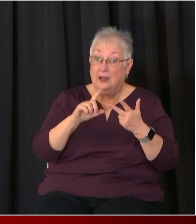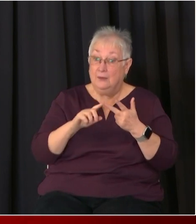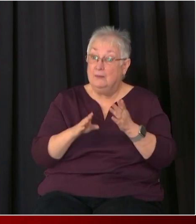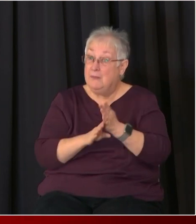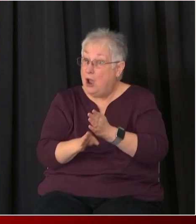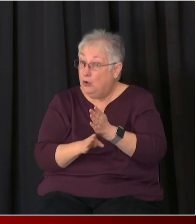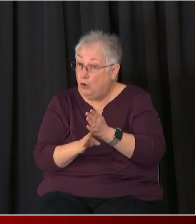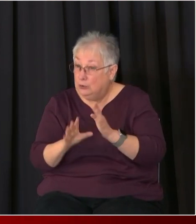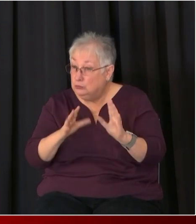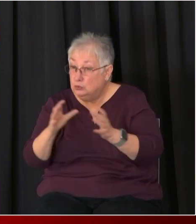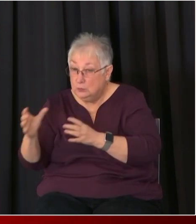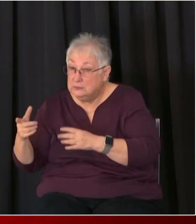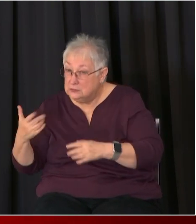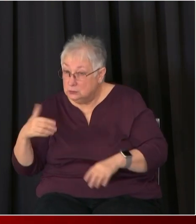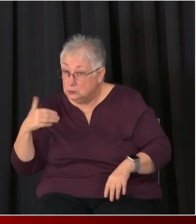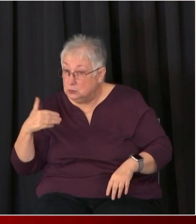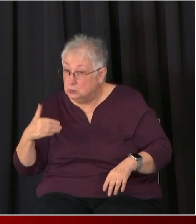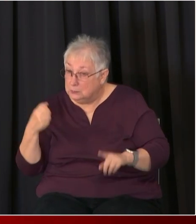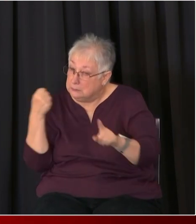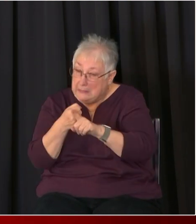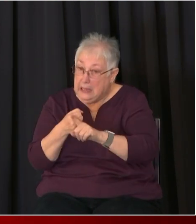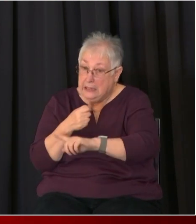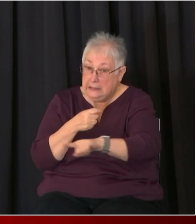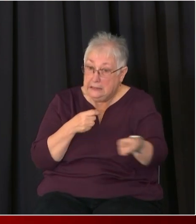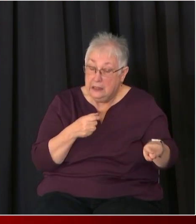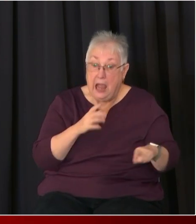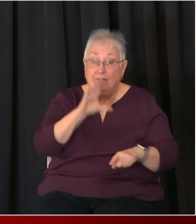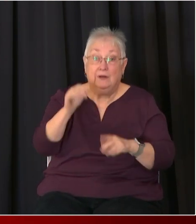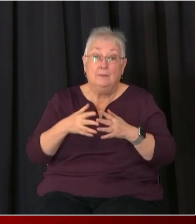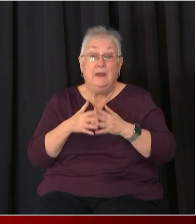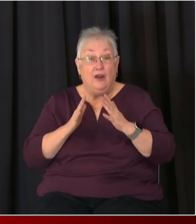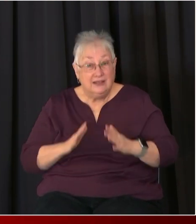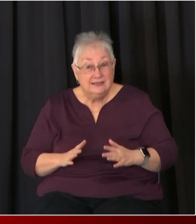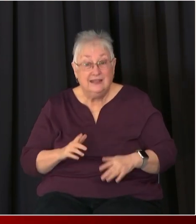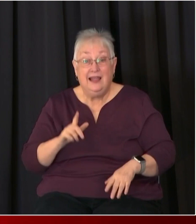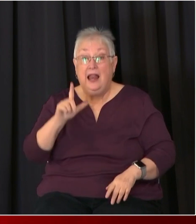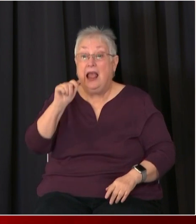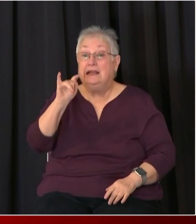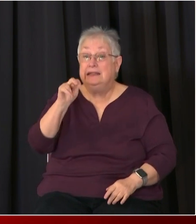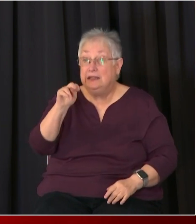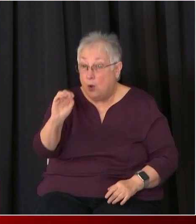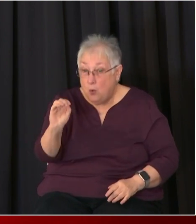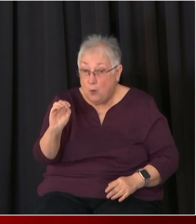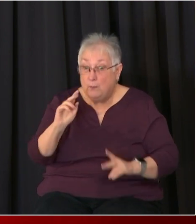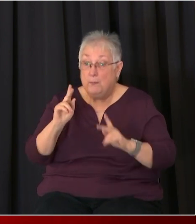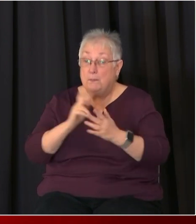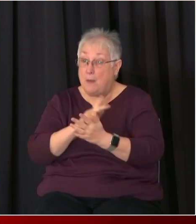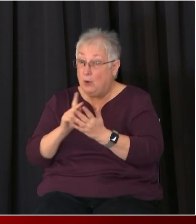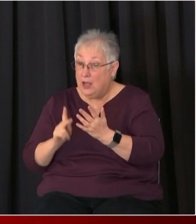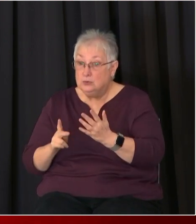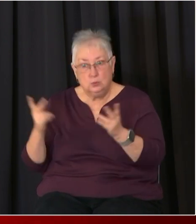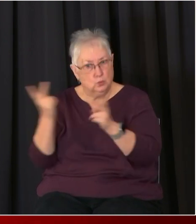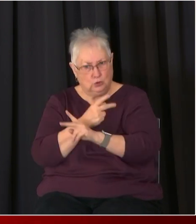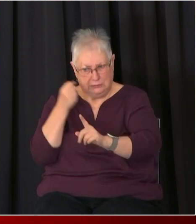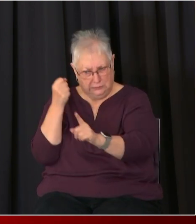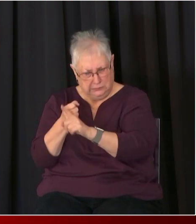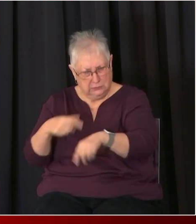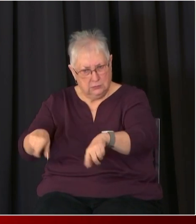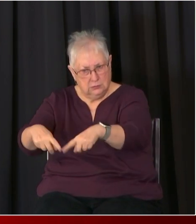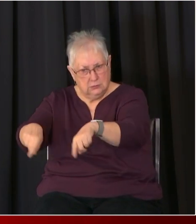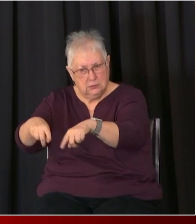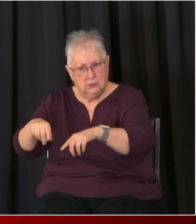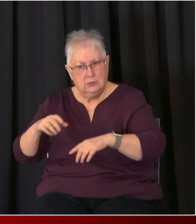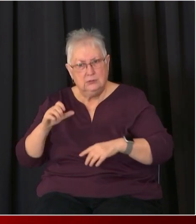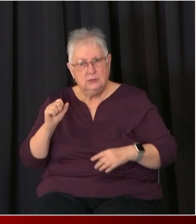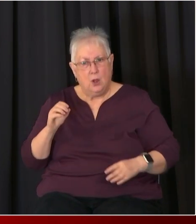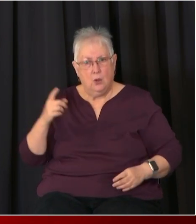and Latino populations, understand the process by which the vaccines were developed,